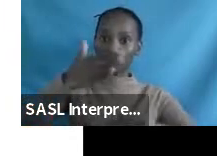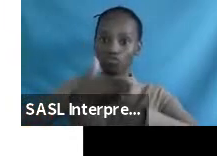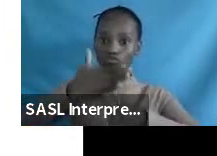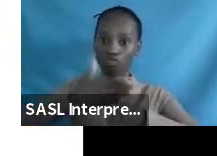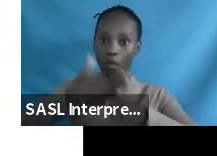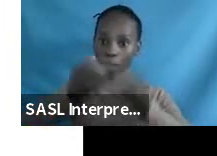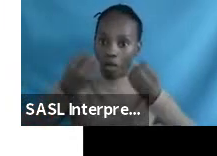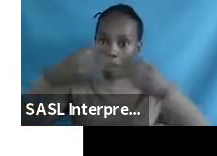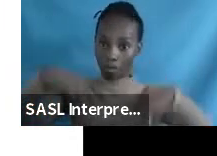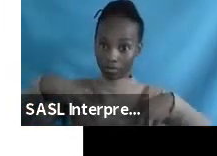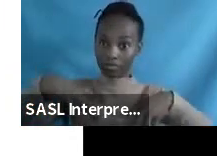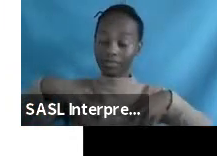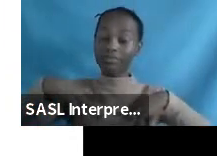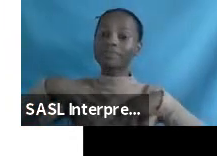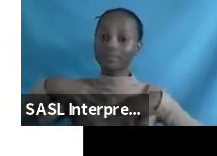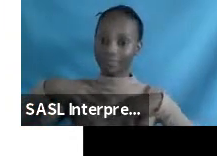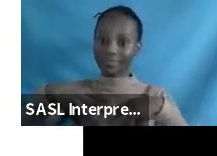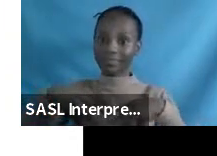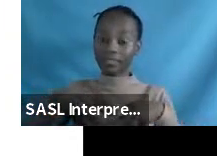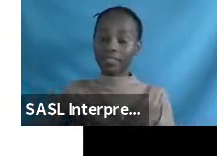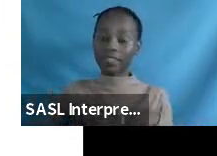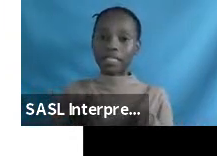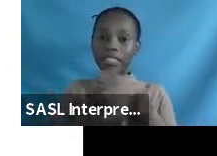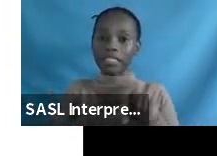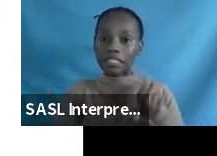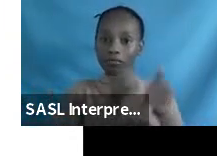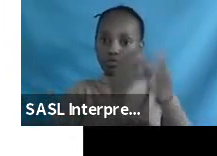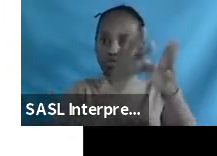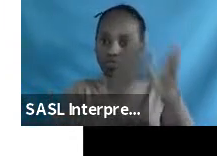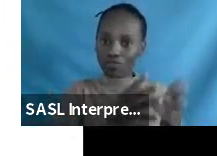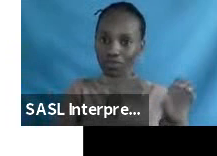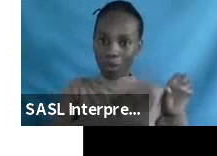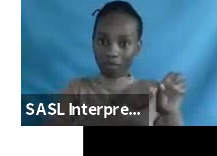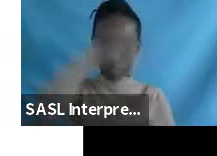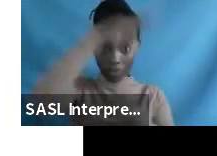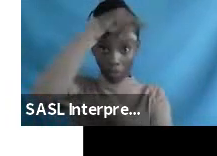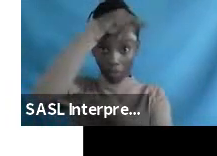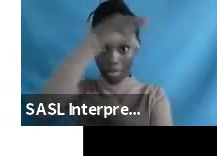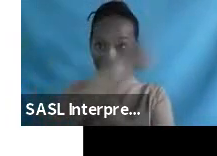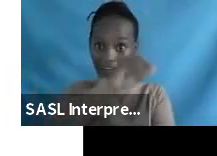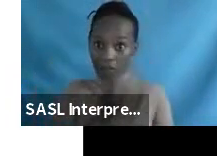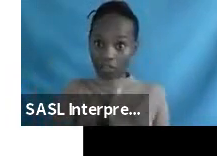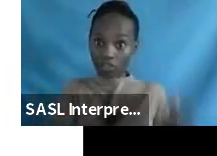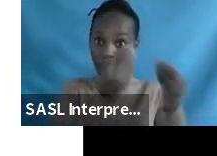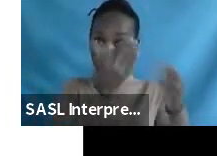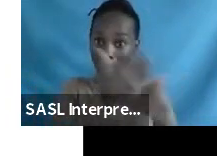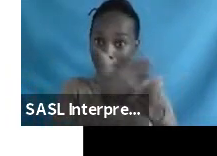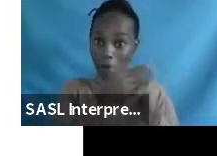the students who have qualifications cannot find their jobs because illicit trade is